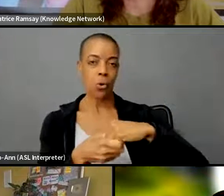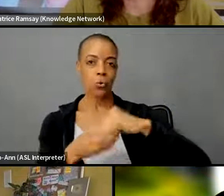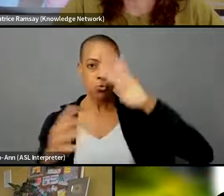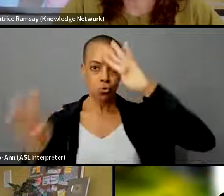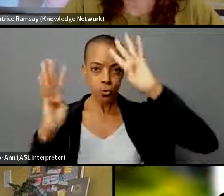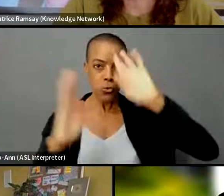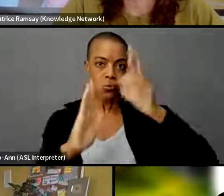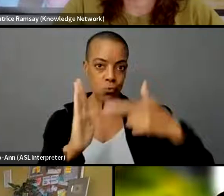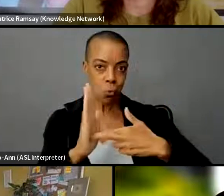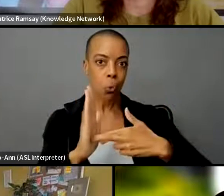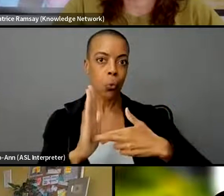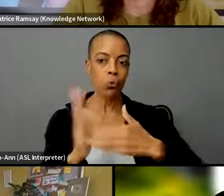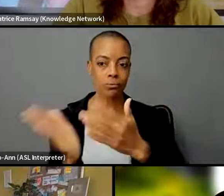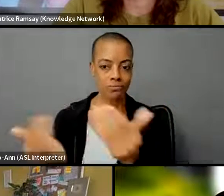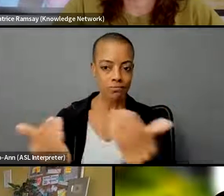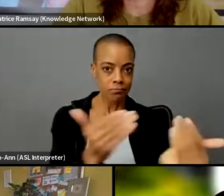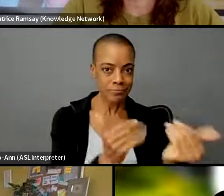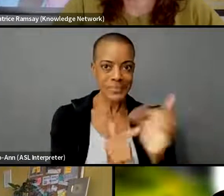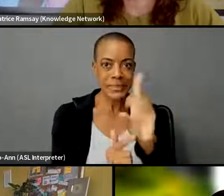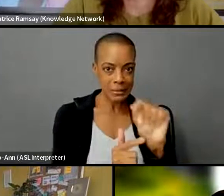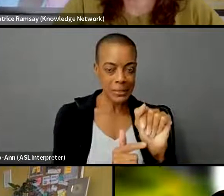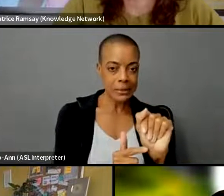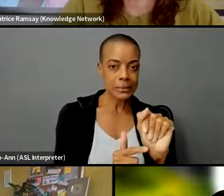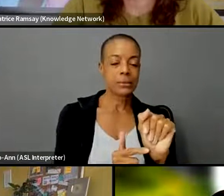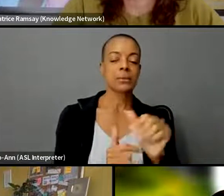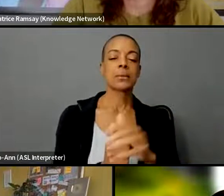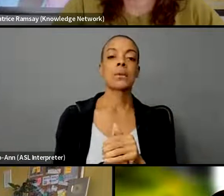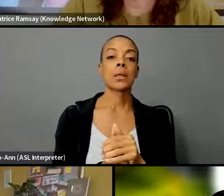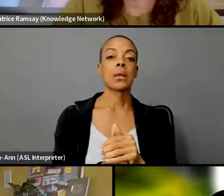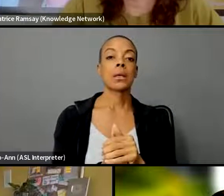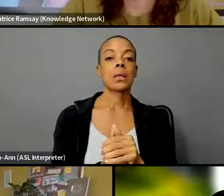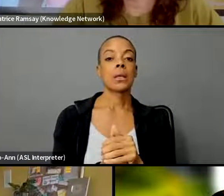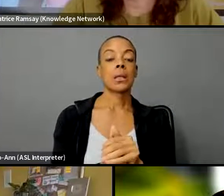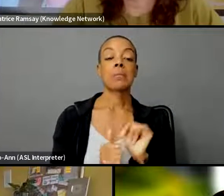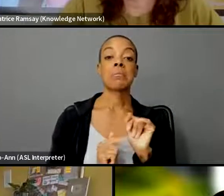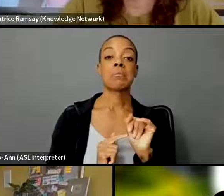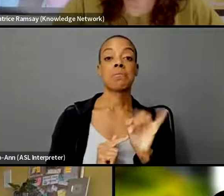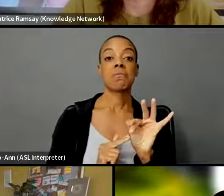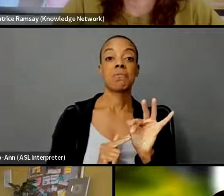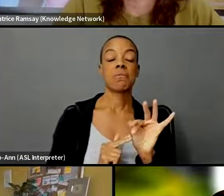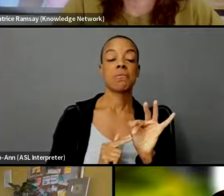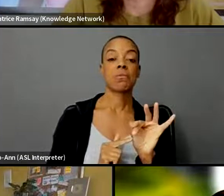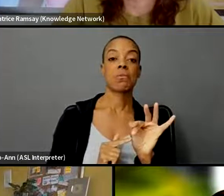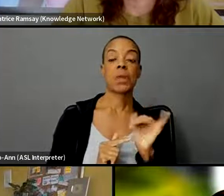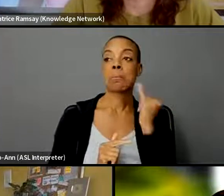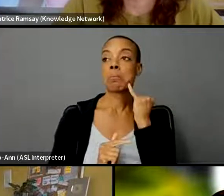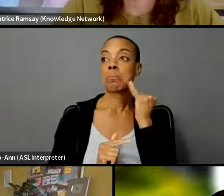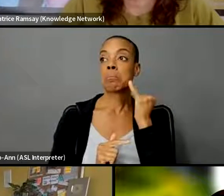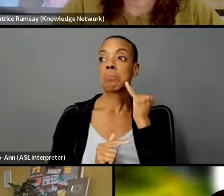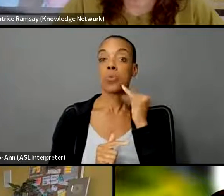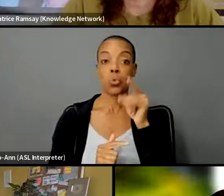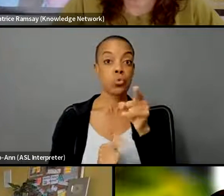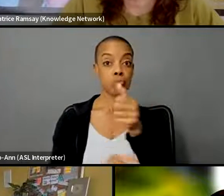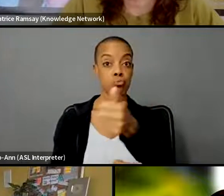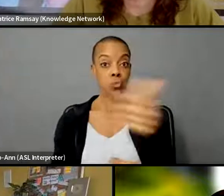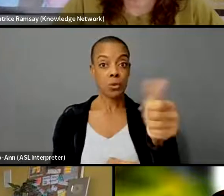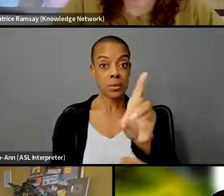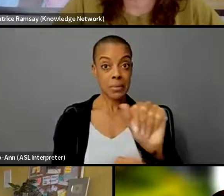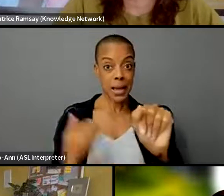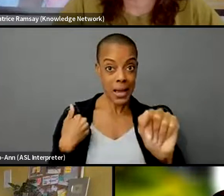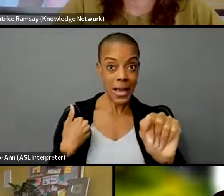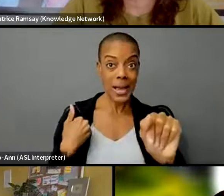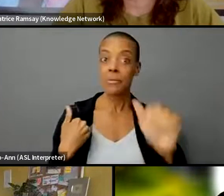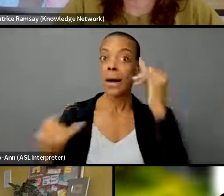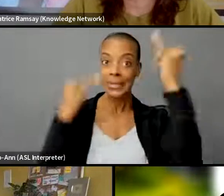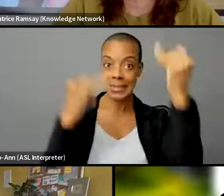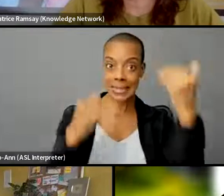our projects. What we do, if you have perhaps if you're from the disability community, you have ideas, but you don't